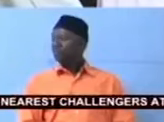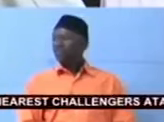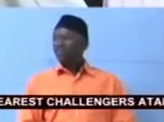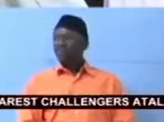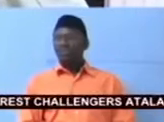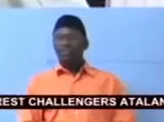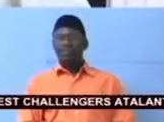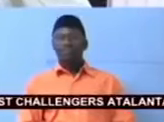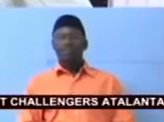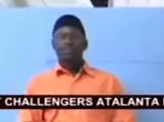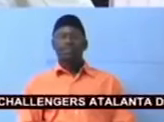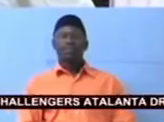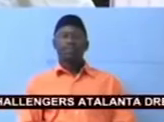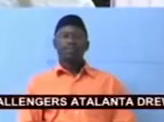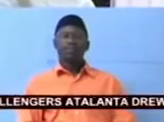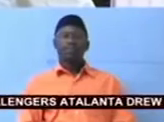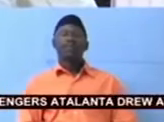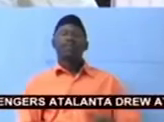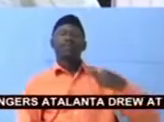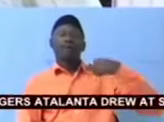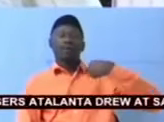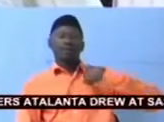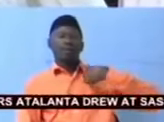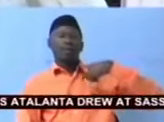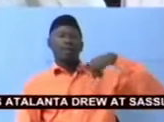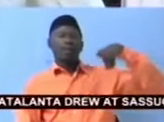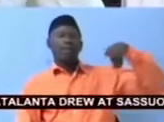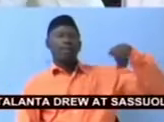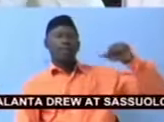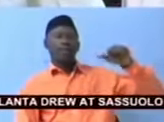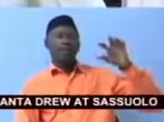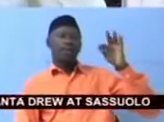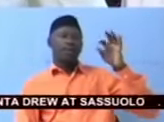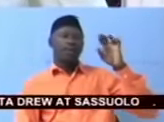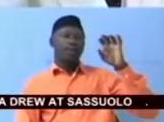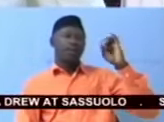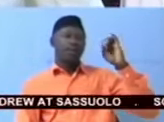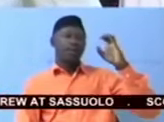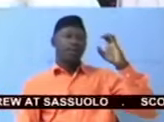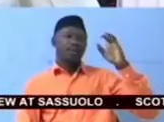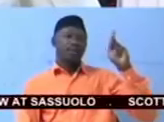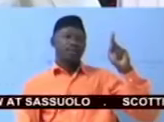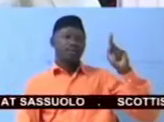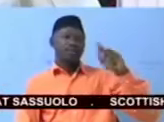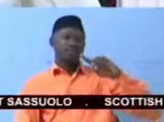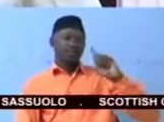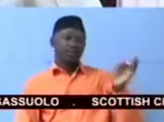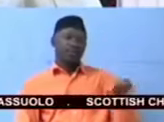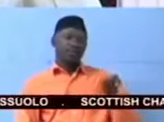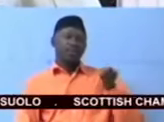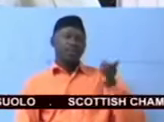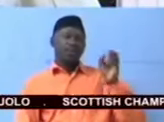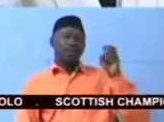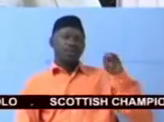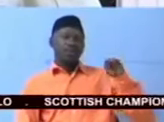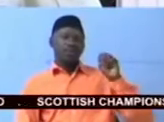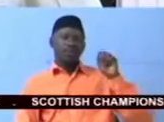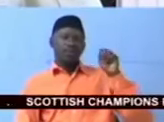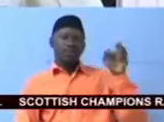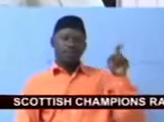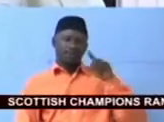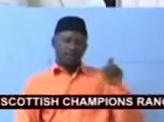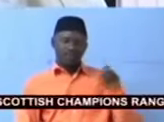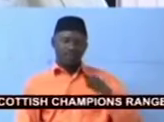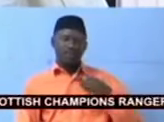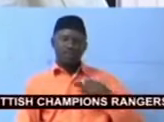I, Patrick Gomez. I, Patrick Gomez. Do swear that. Do swear that. I'll speak the truth. I will speak the truth. The whole truth. The whole truth.